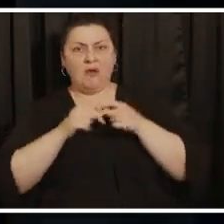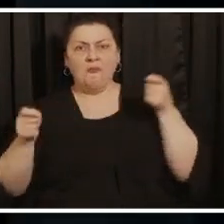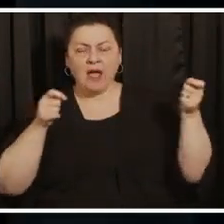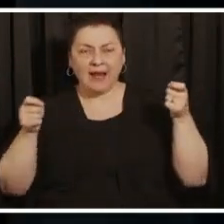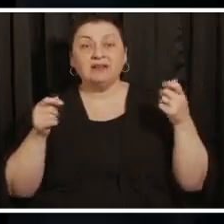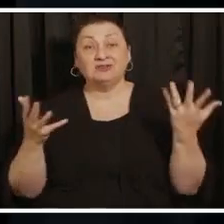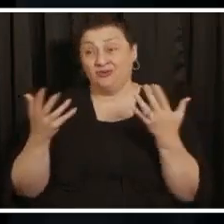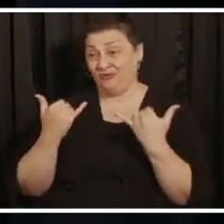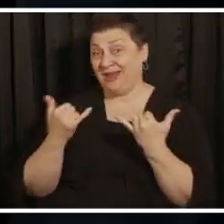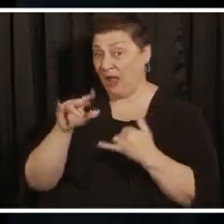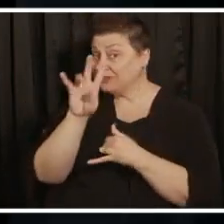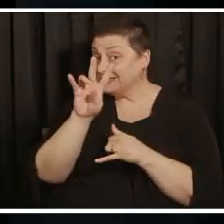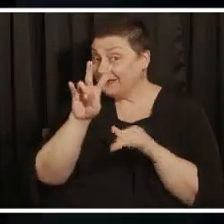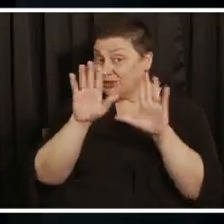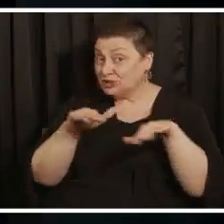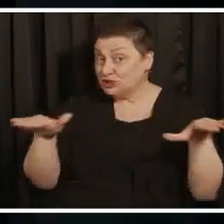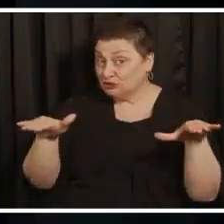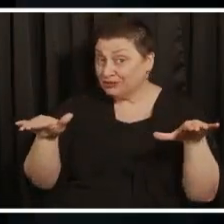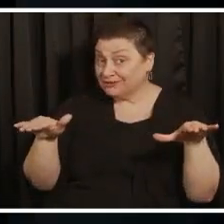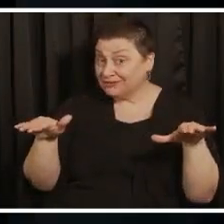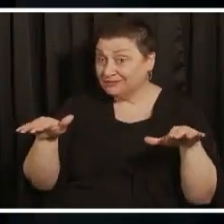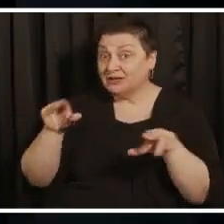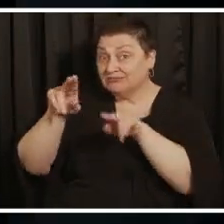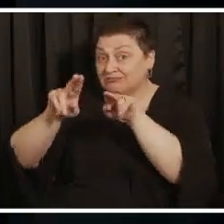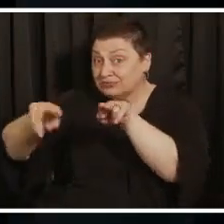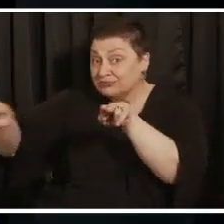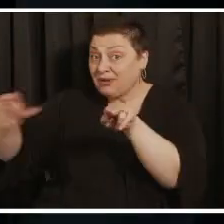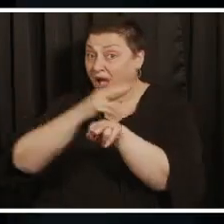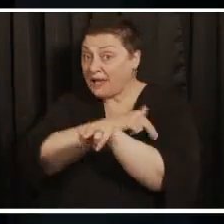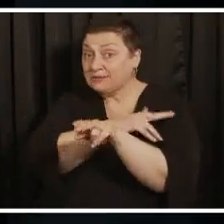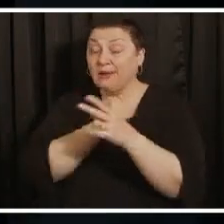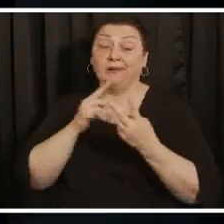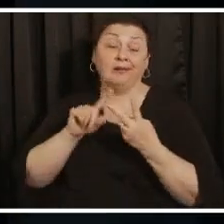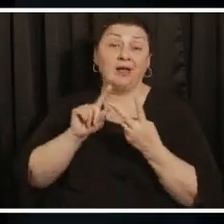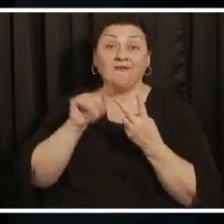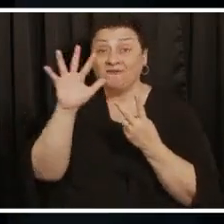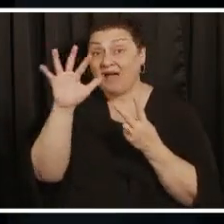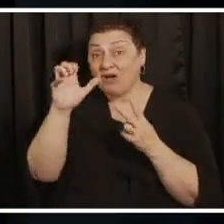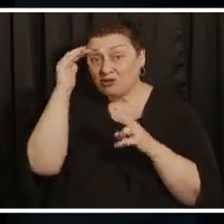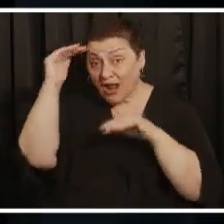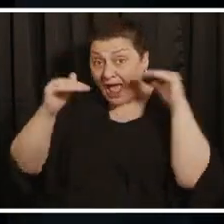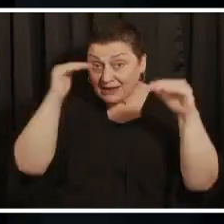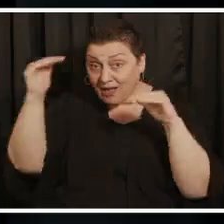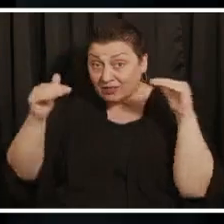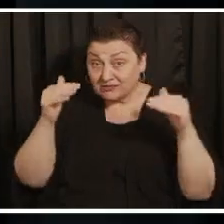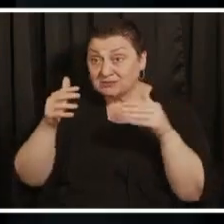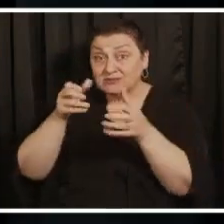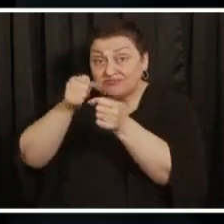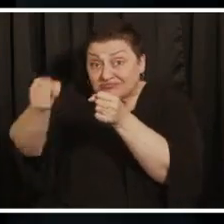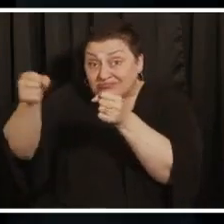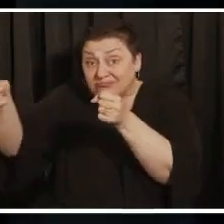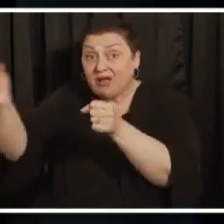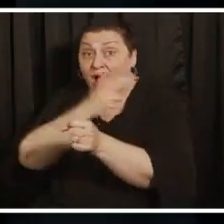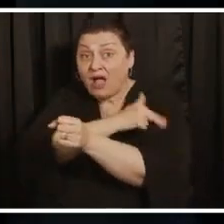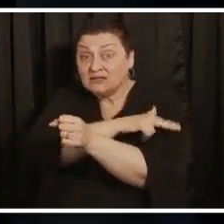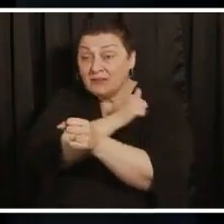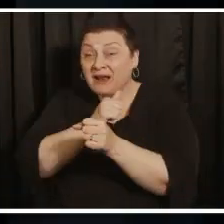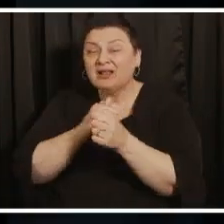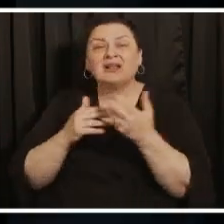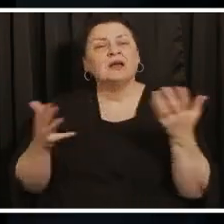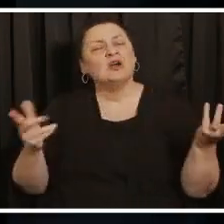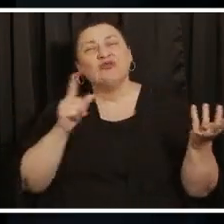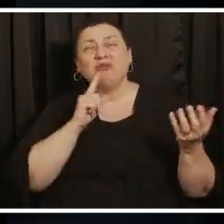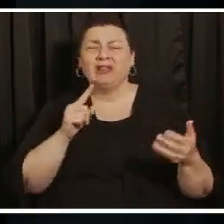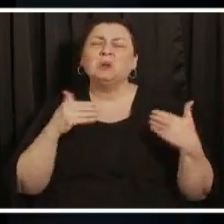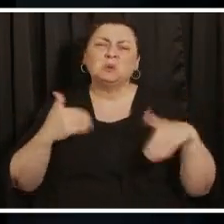capacity. There's 500 adults in the hospital. Each one, it's a very sad thing when somebody's hospitalized. Many of them get better, especially kids,